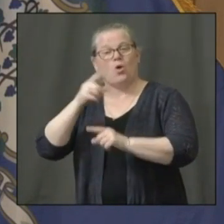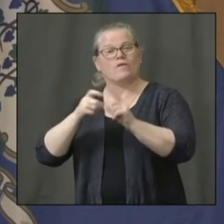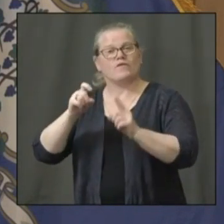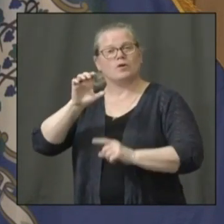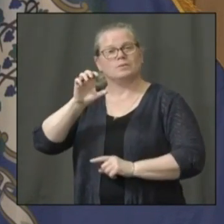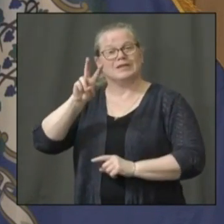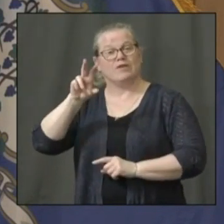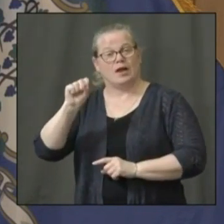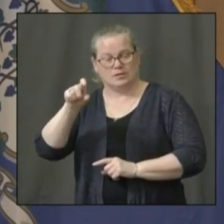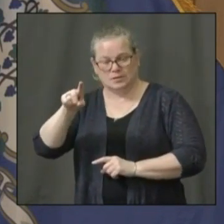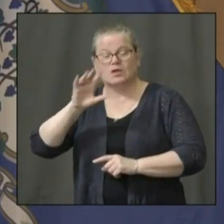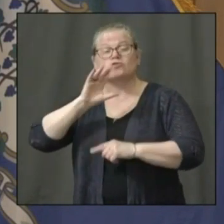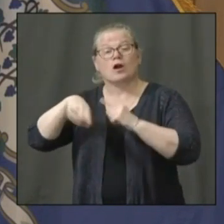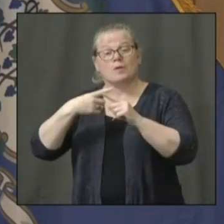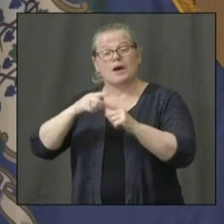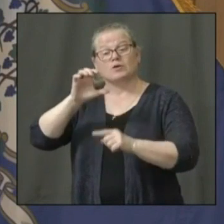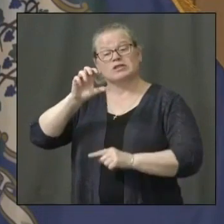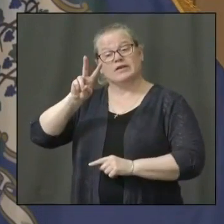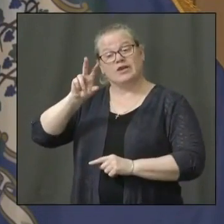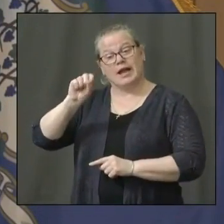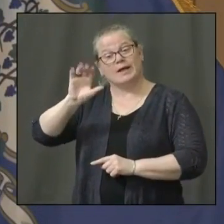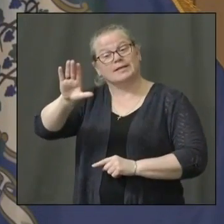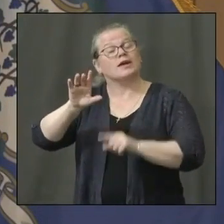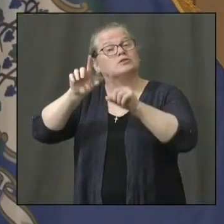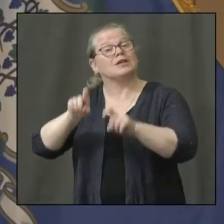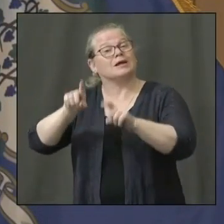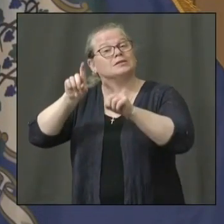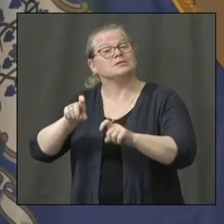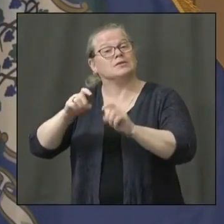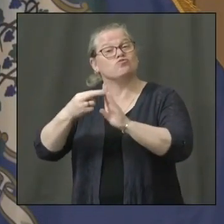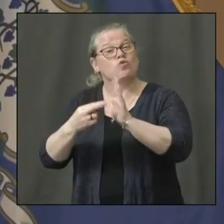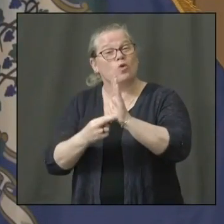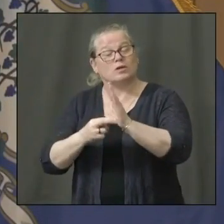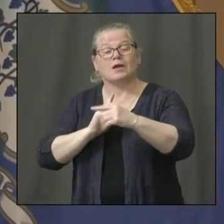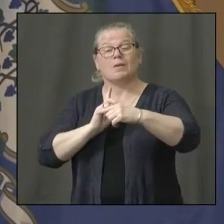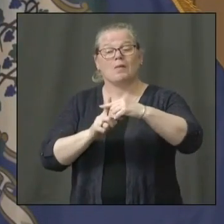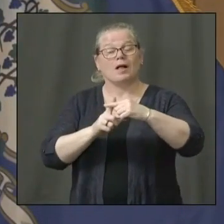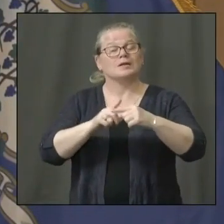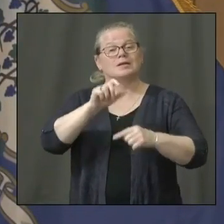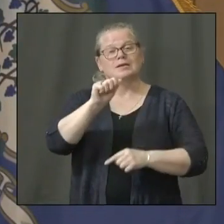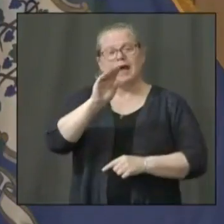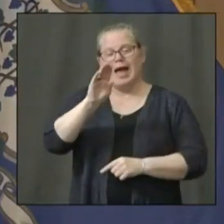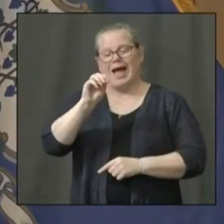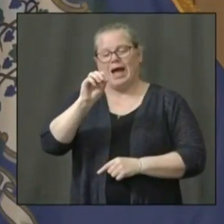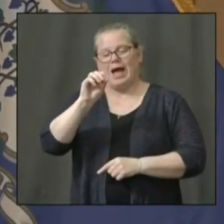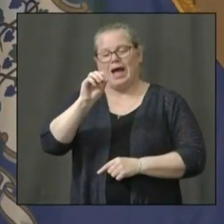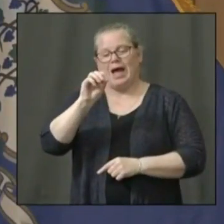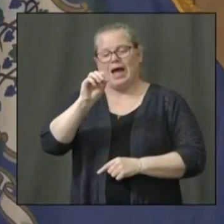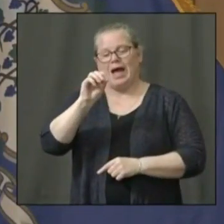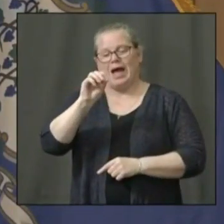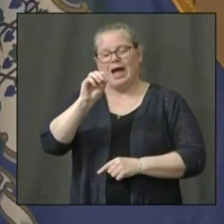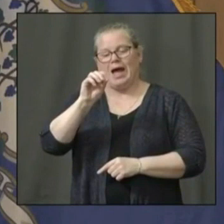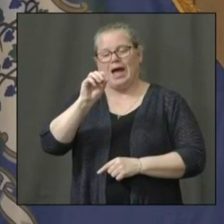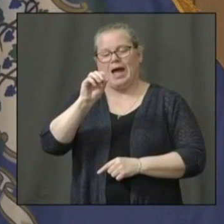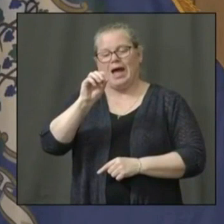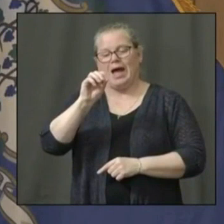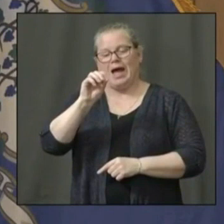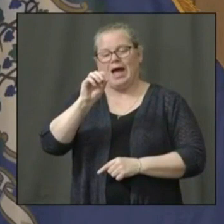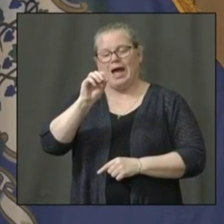CVS testing protocol along with the 15-minute Abbott lab test. And he's got